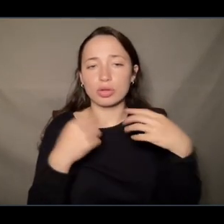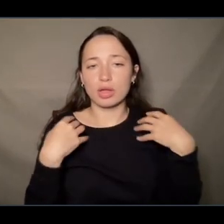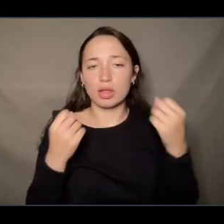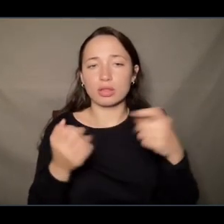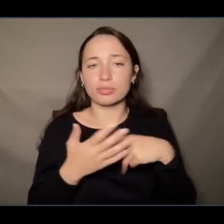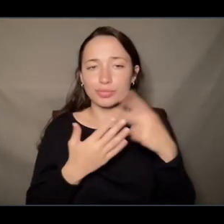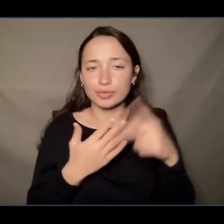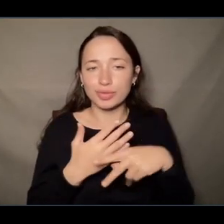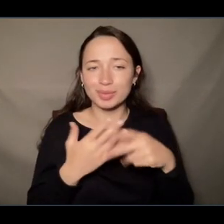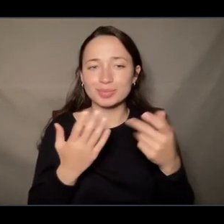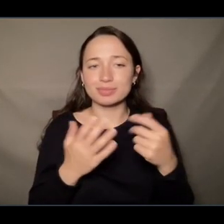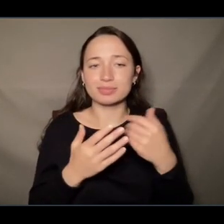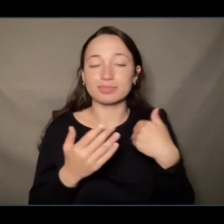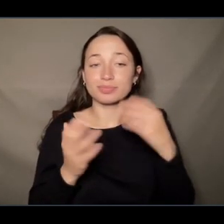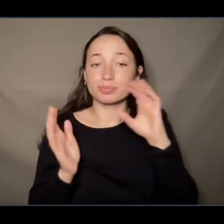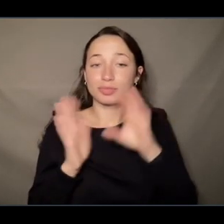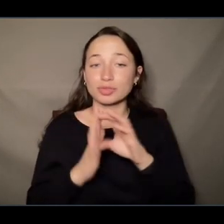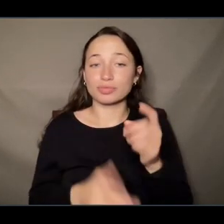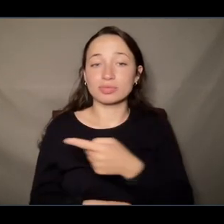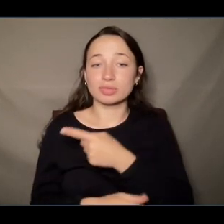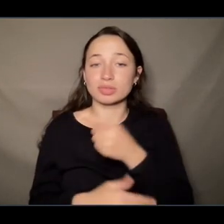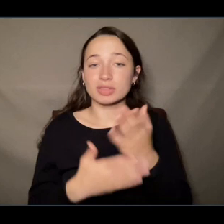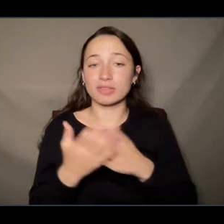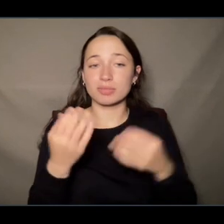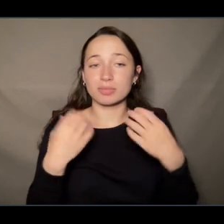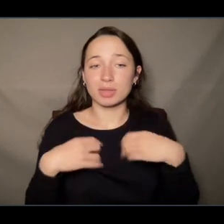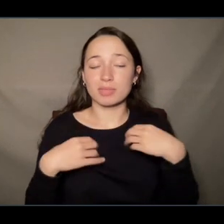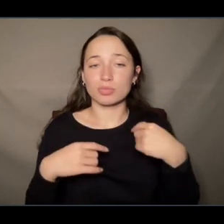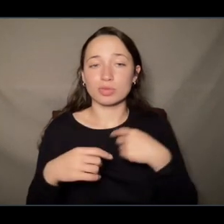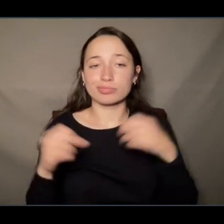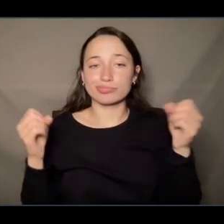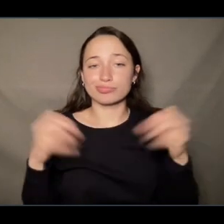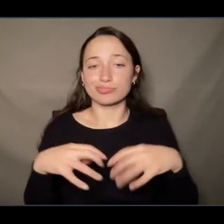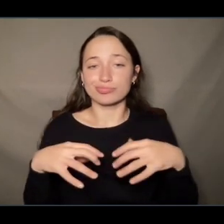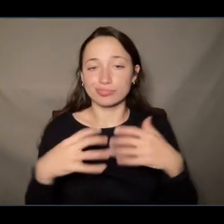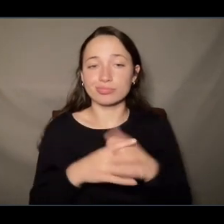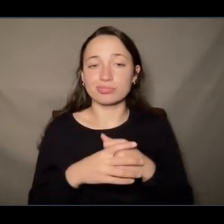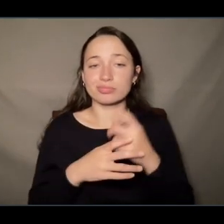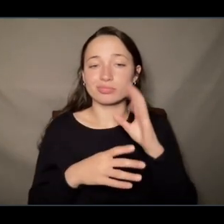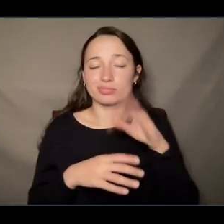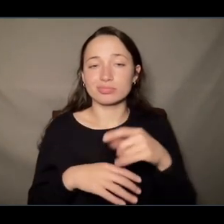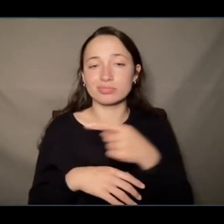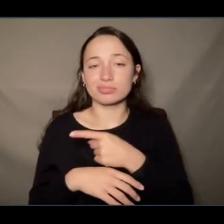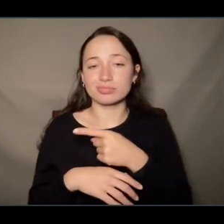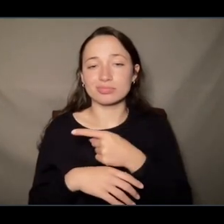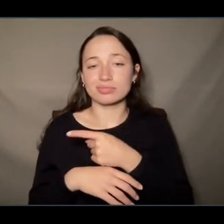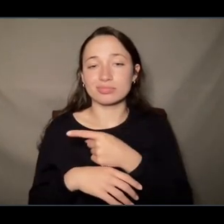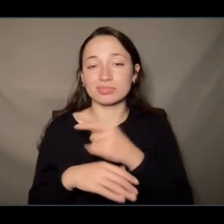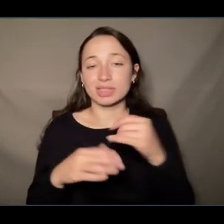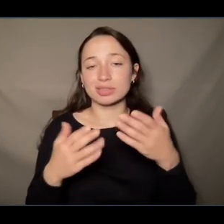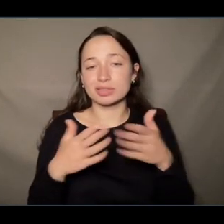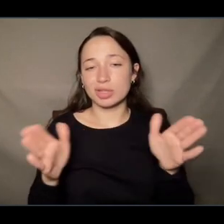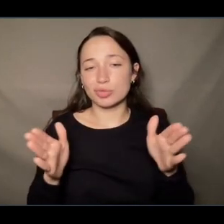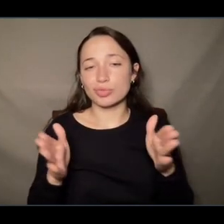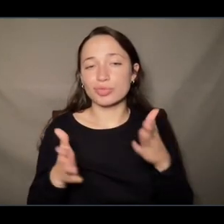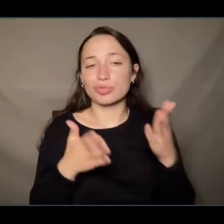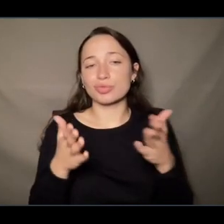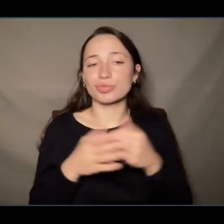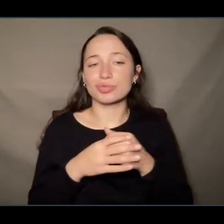Health program. Mm-hmm. And this is a picture of some of the backpacks that we put together. As you can see, the